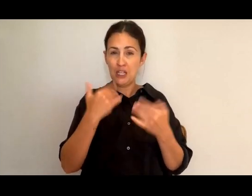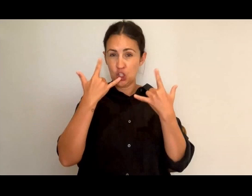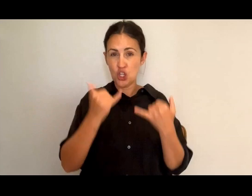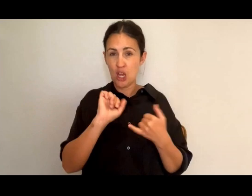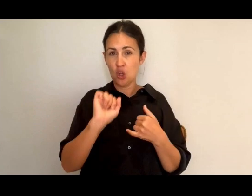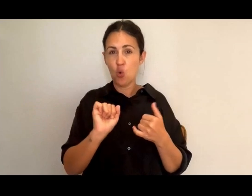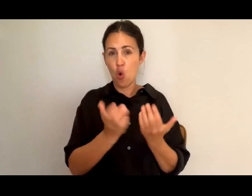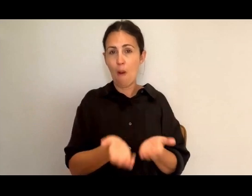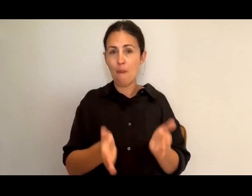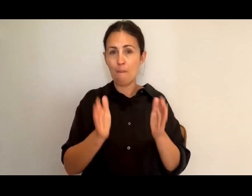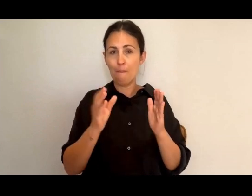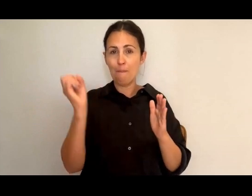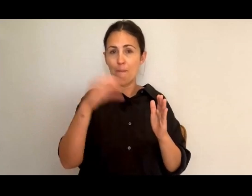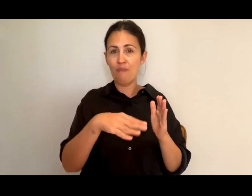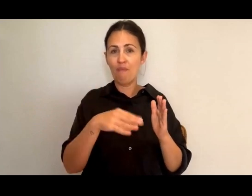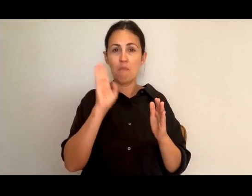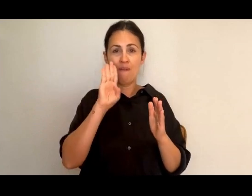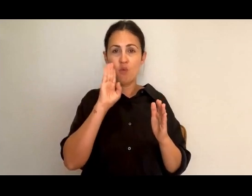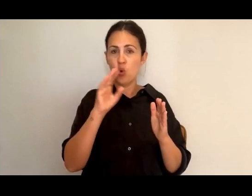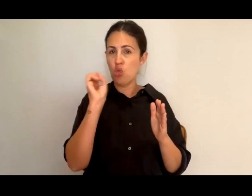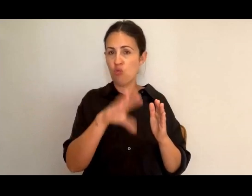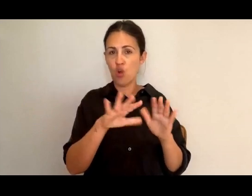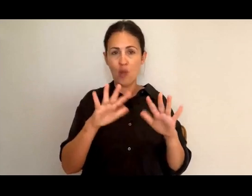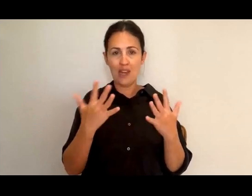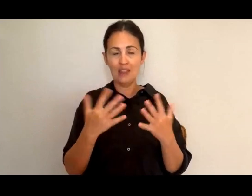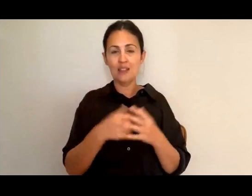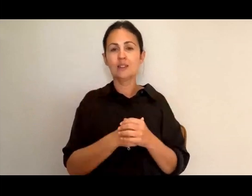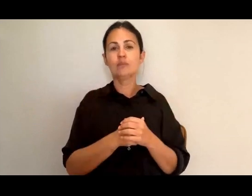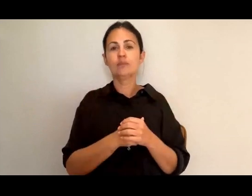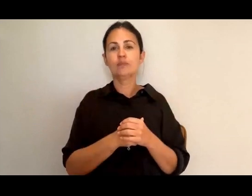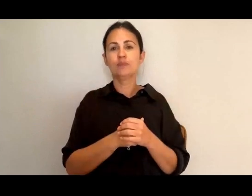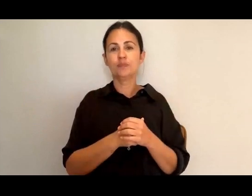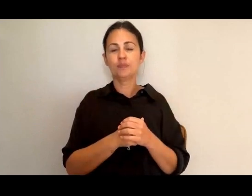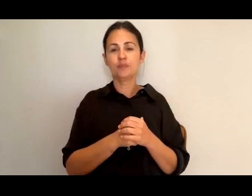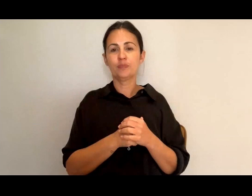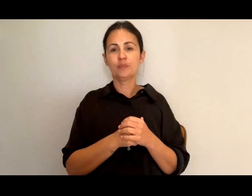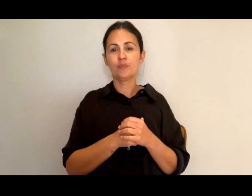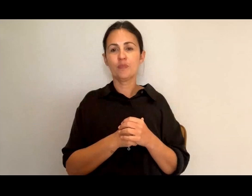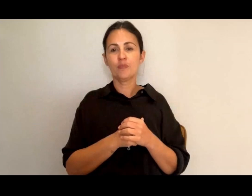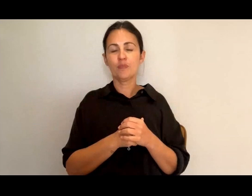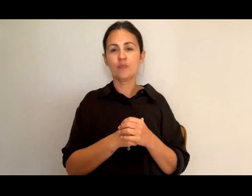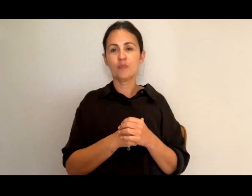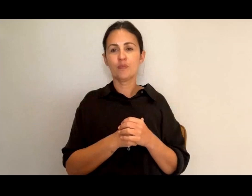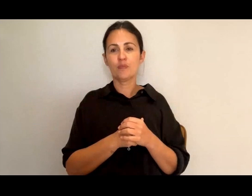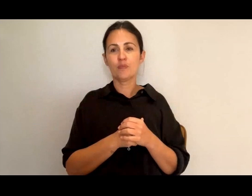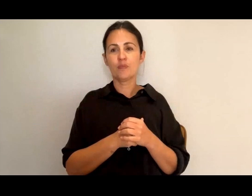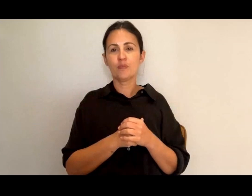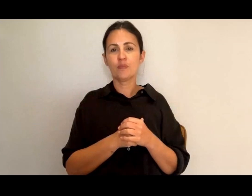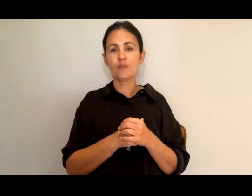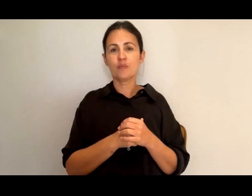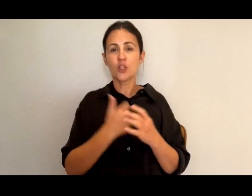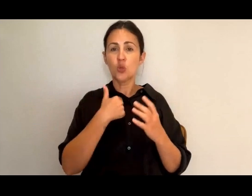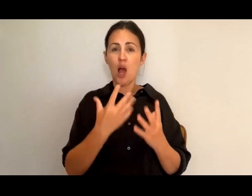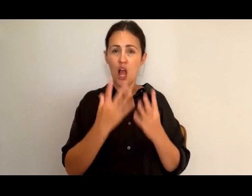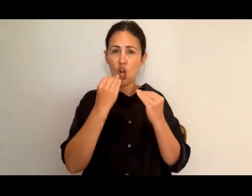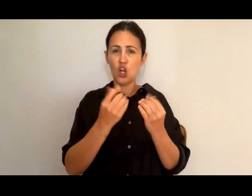reuse items. But some of the unintended consequences that came out of being involved with waste to art and using my arts training background to